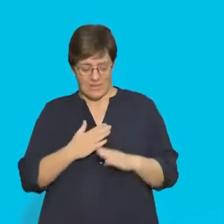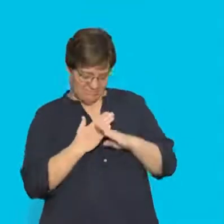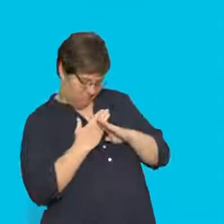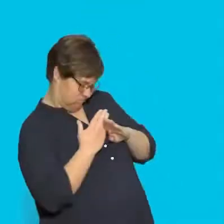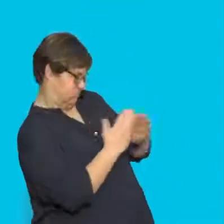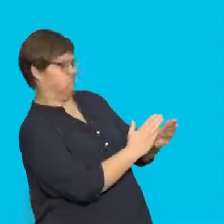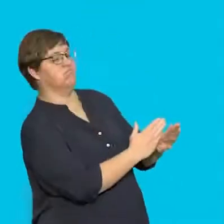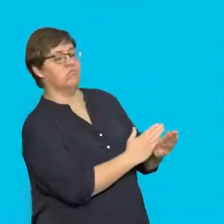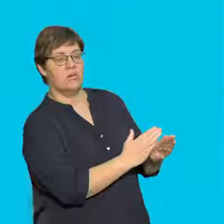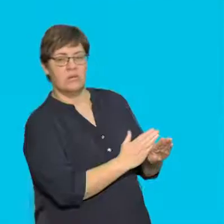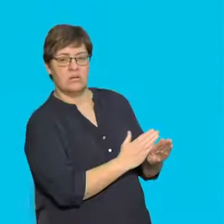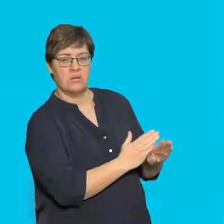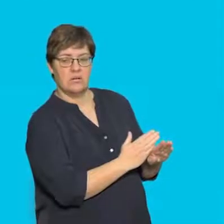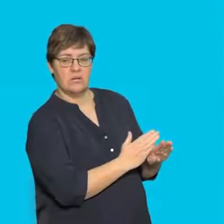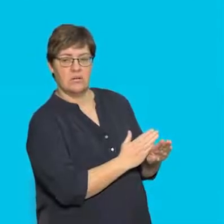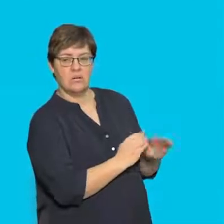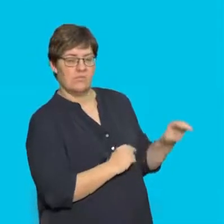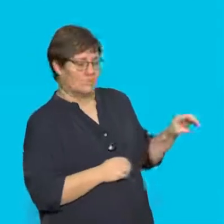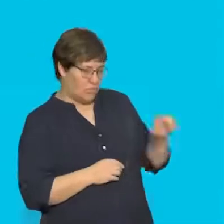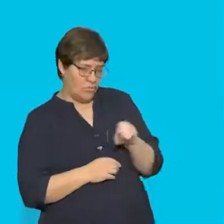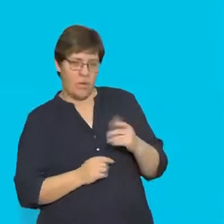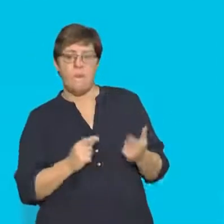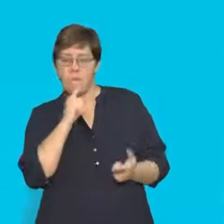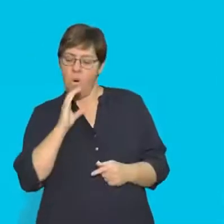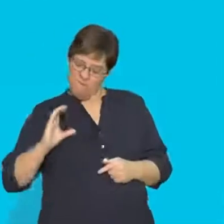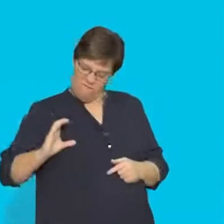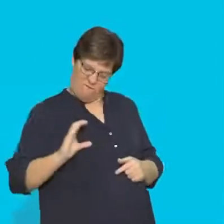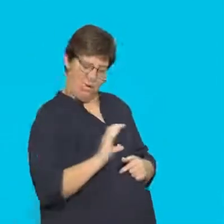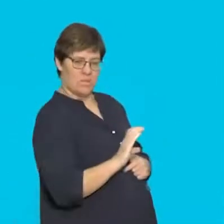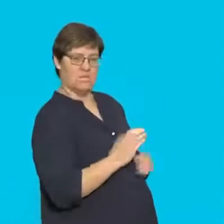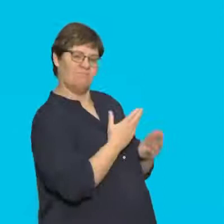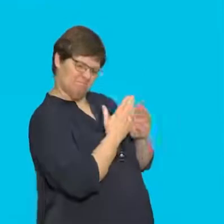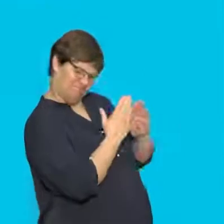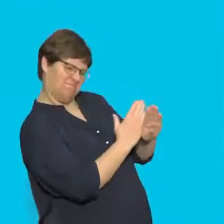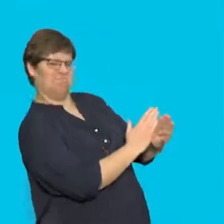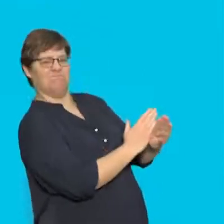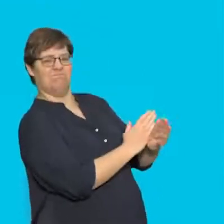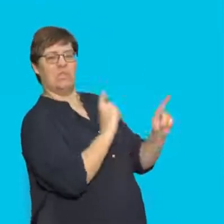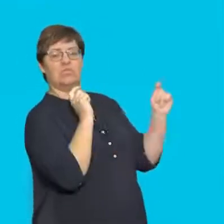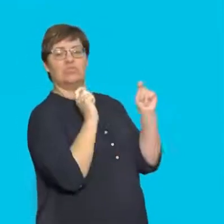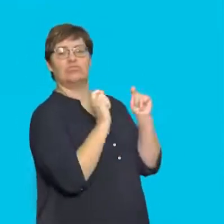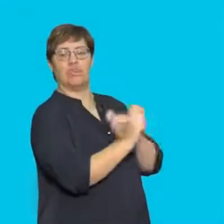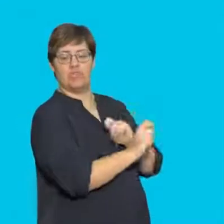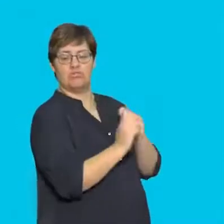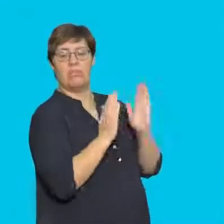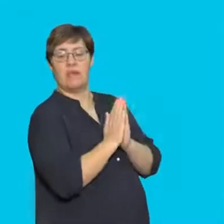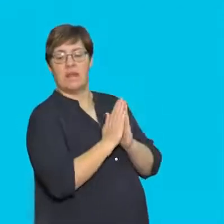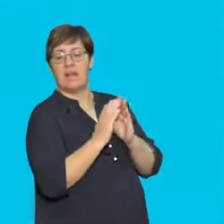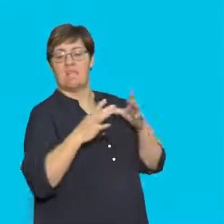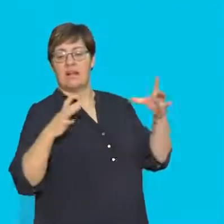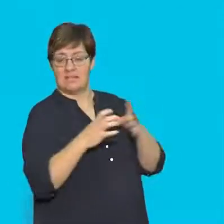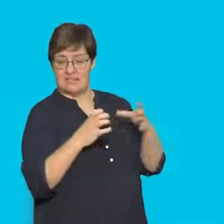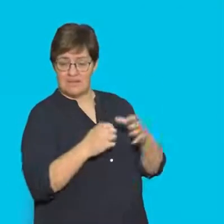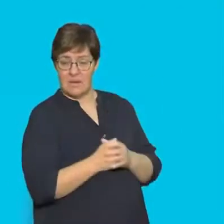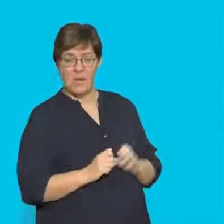repel that motion. It will try and exert a force to prevent there being a change of magnetic flux. Remember, when it's